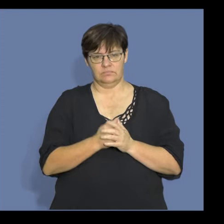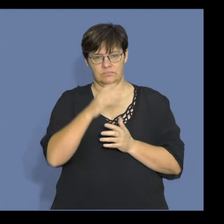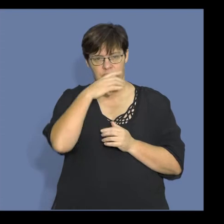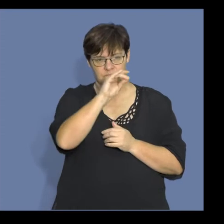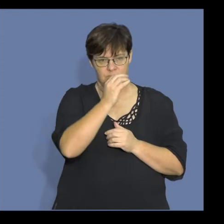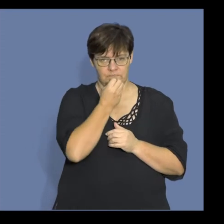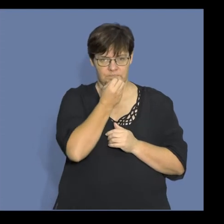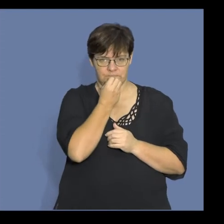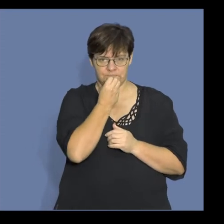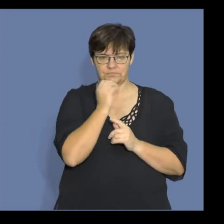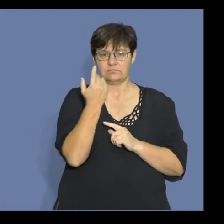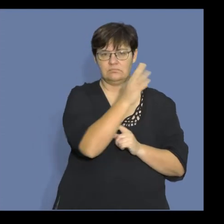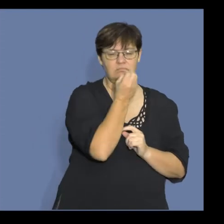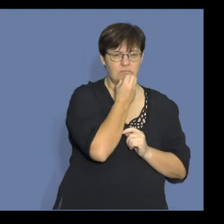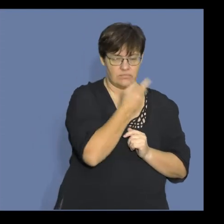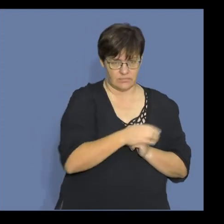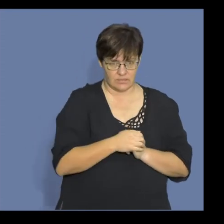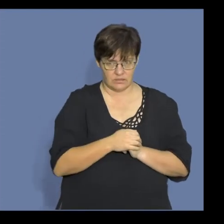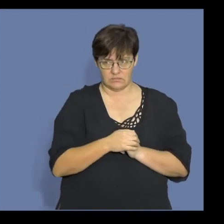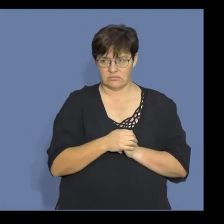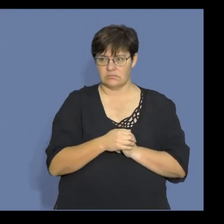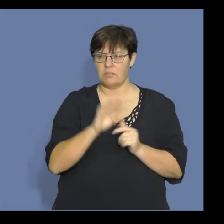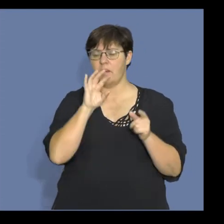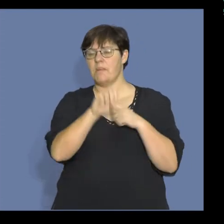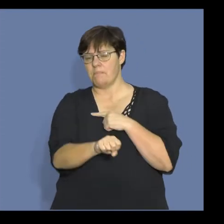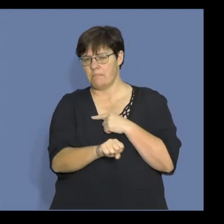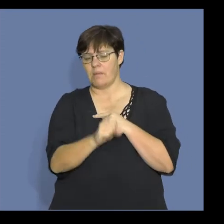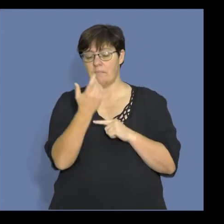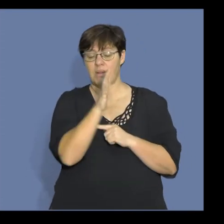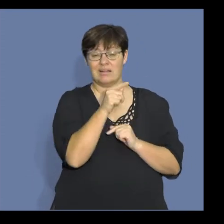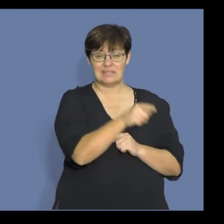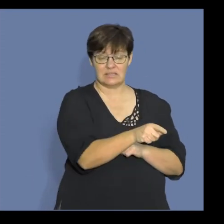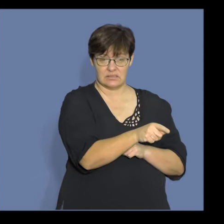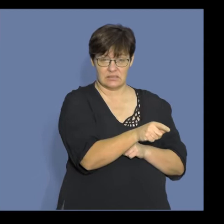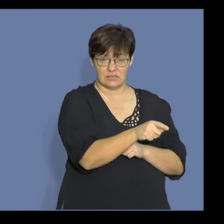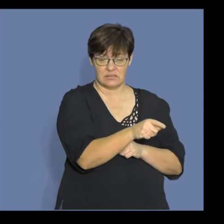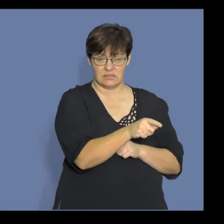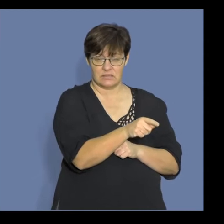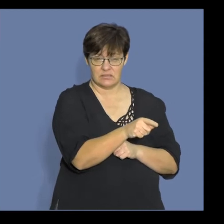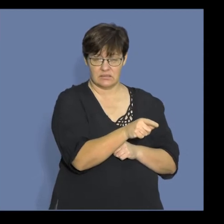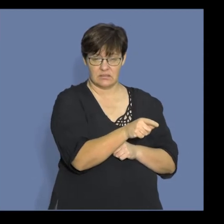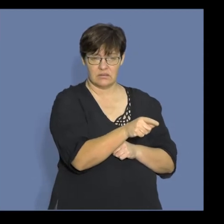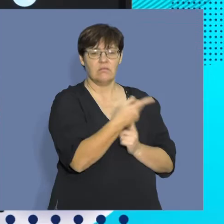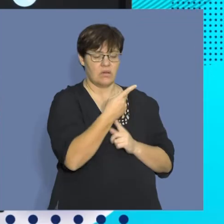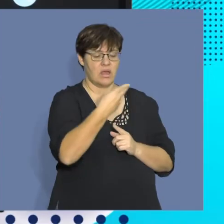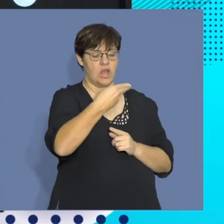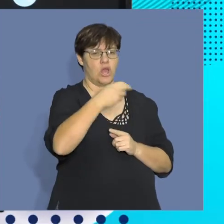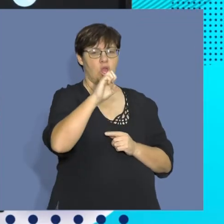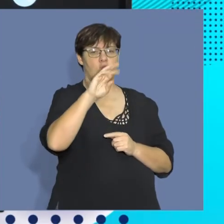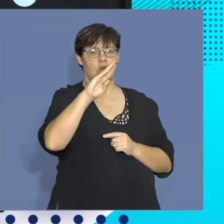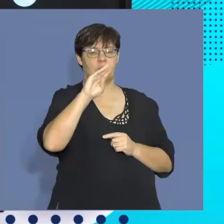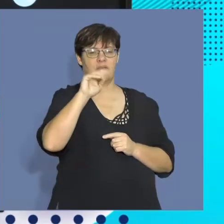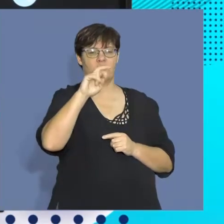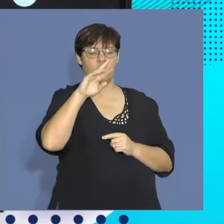is animals that eat plants. Guys, we do recognize that animals that consume plants are your